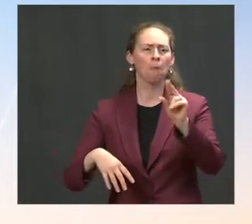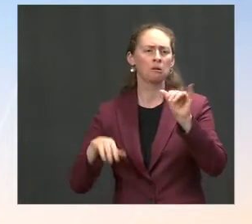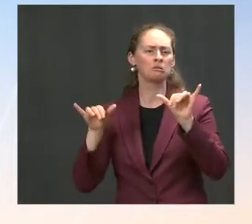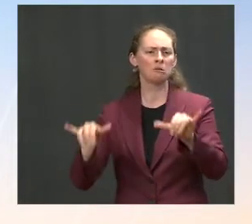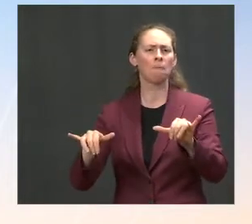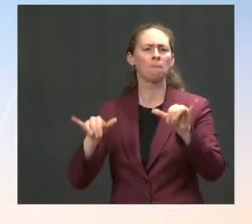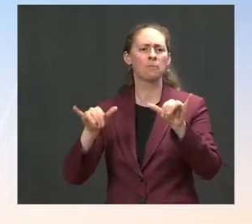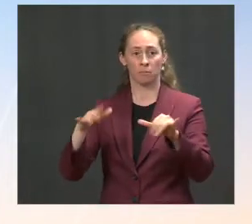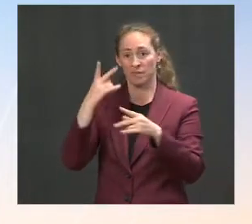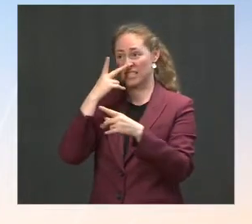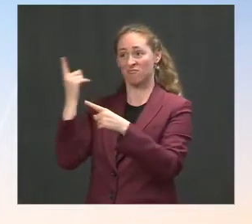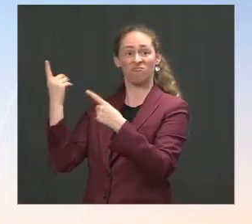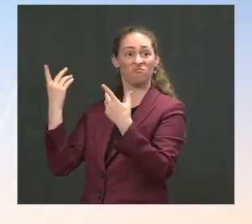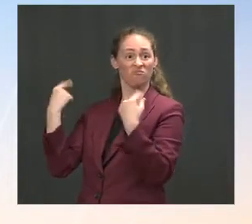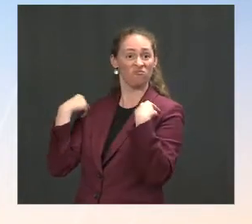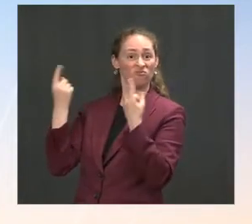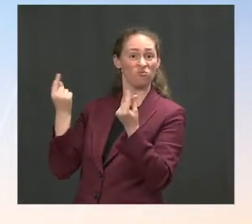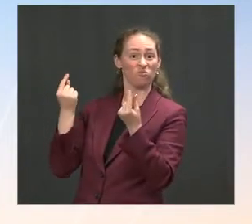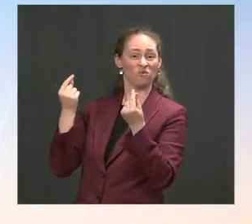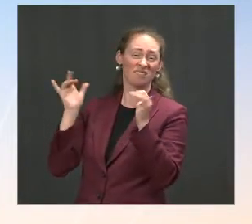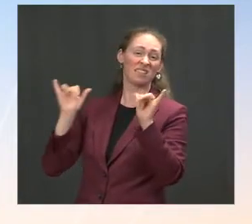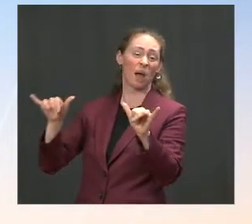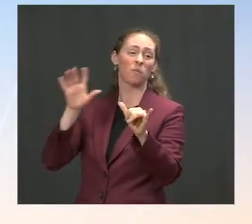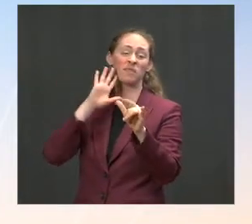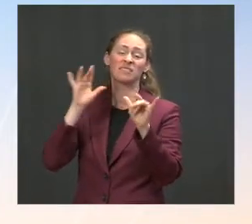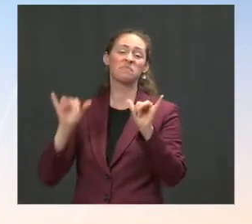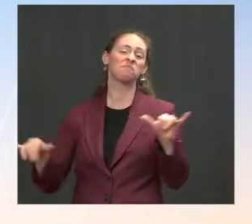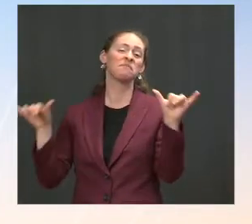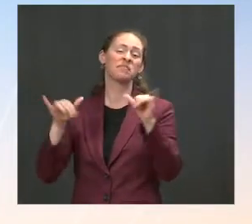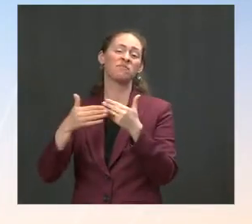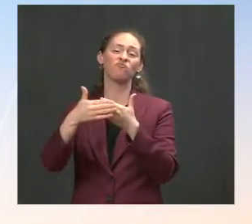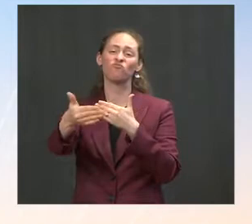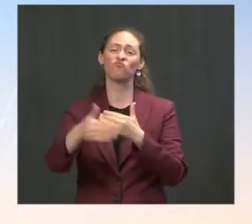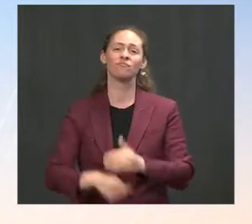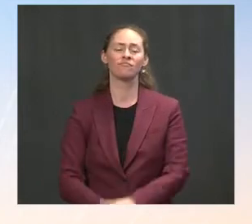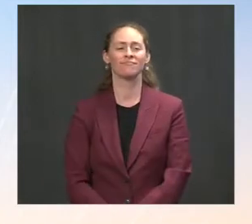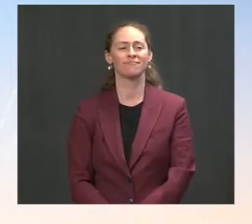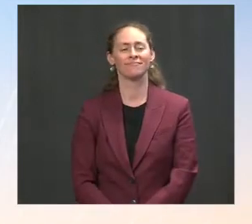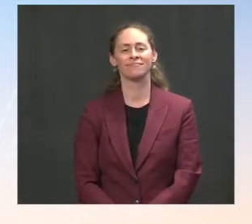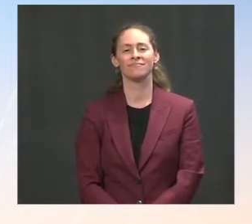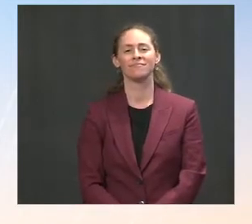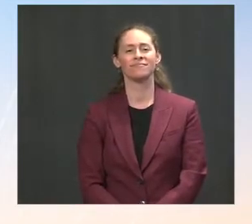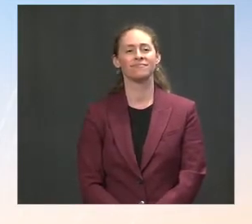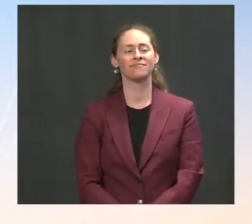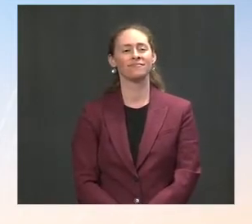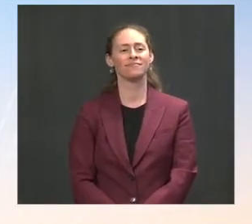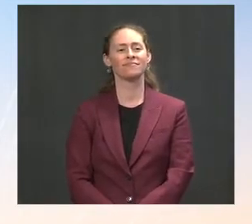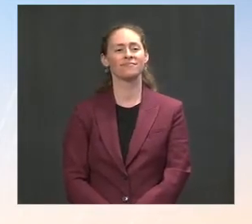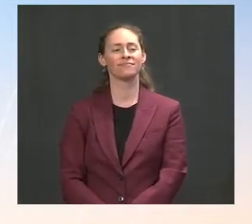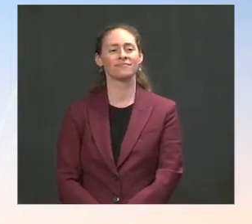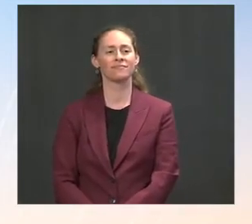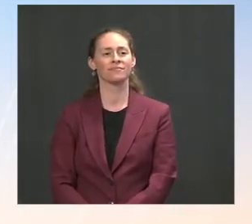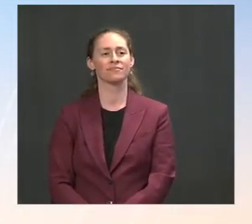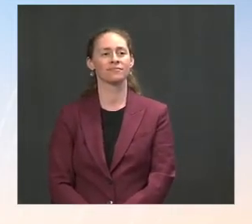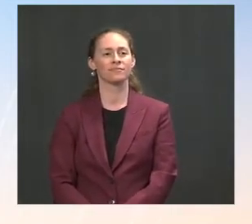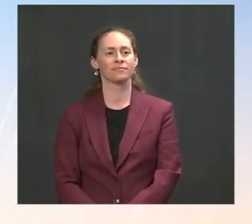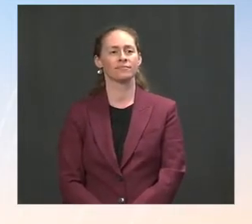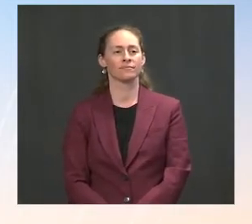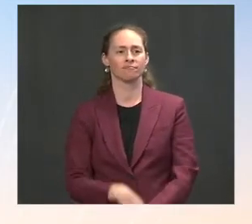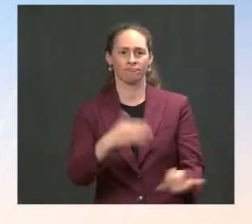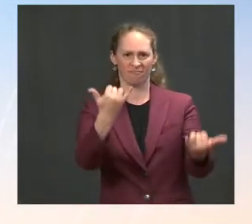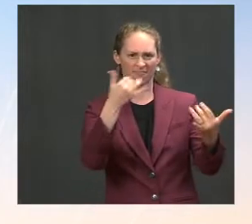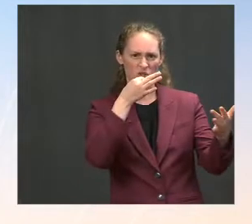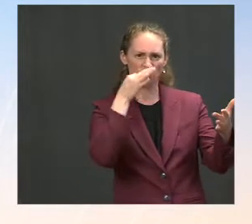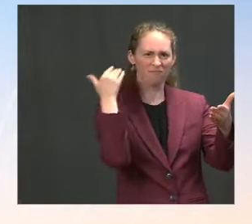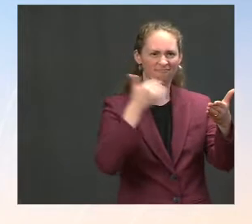engage at the ice cream shop or at larger crowd events we've had. And then a question about infrastructure with some key votes coming up, obviously, next